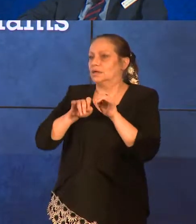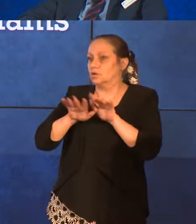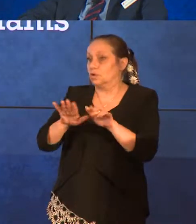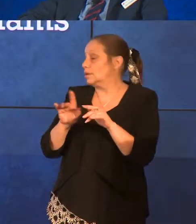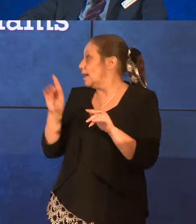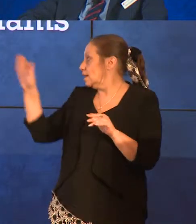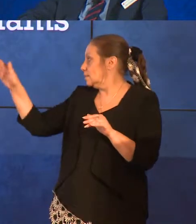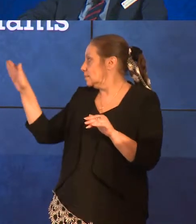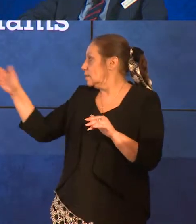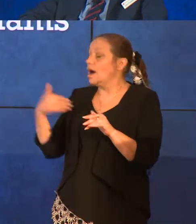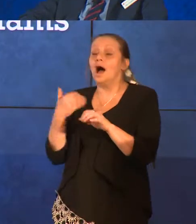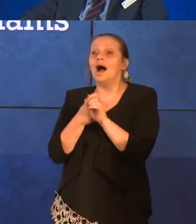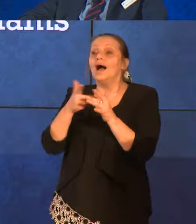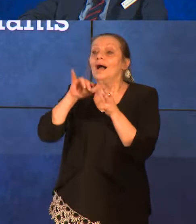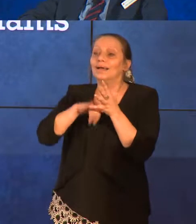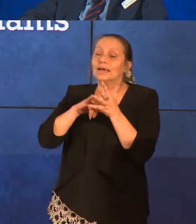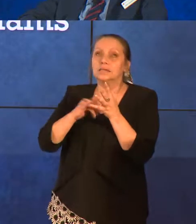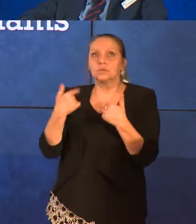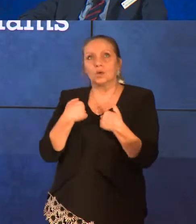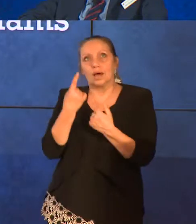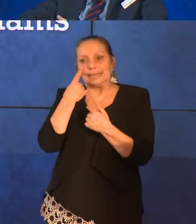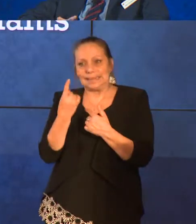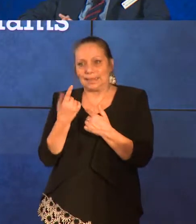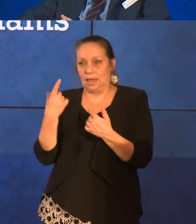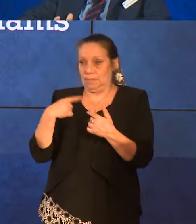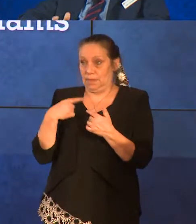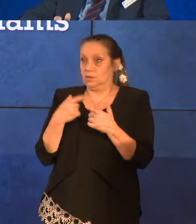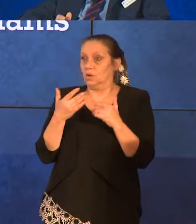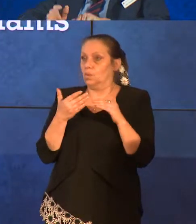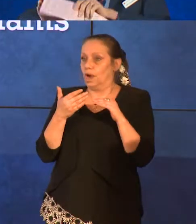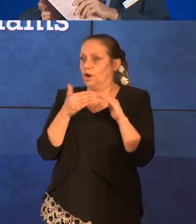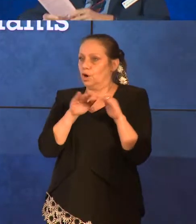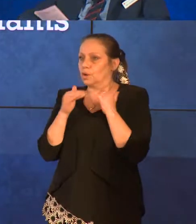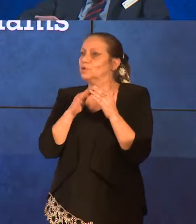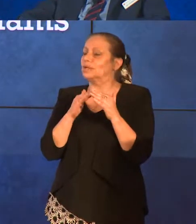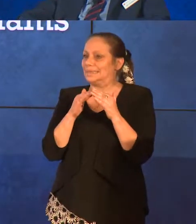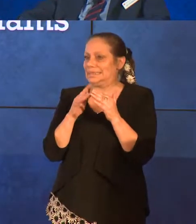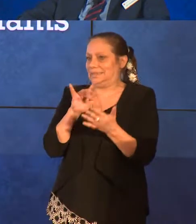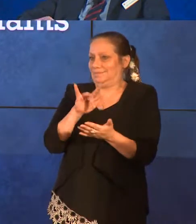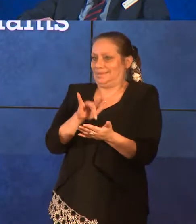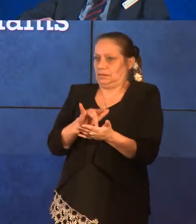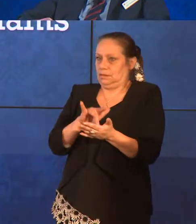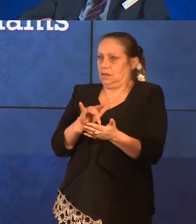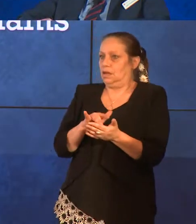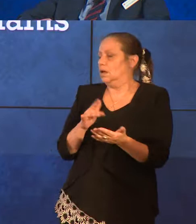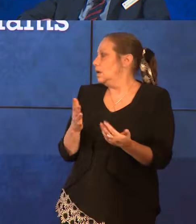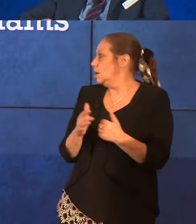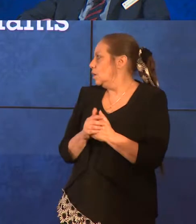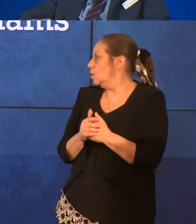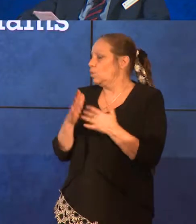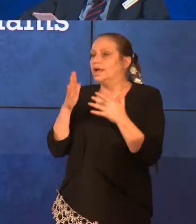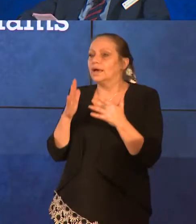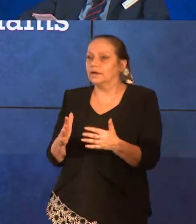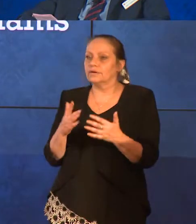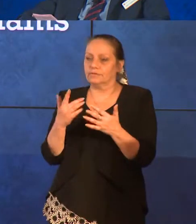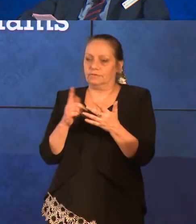I guess the things that we're seeing, so because we're a community legal centre, I suppose we get people who request legal